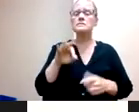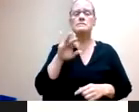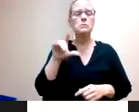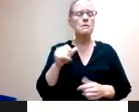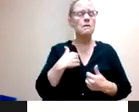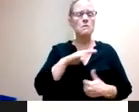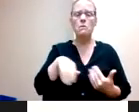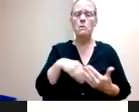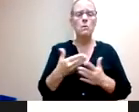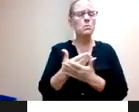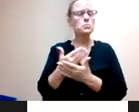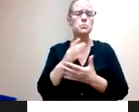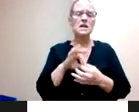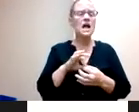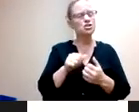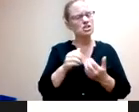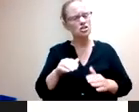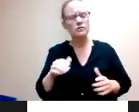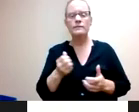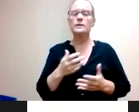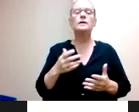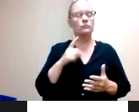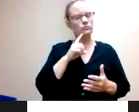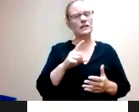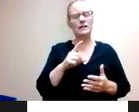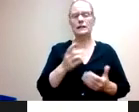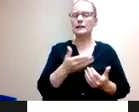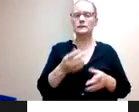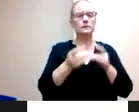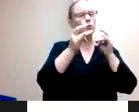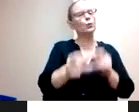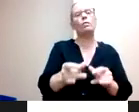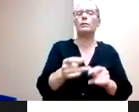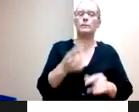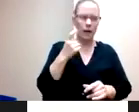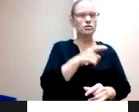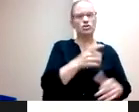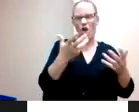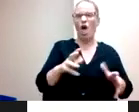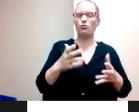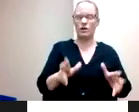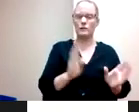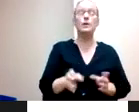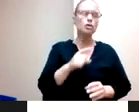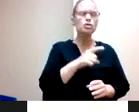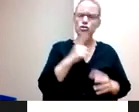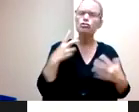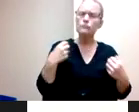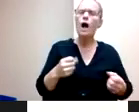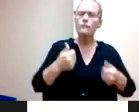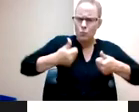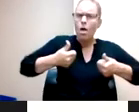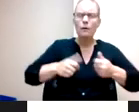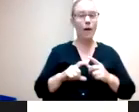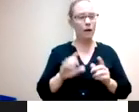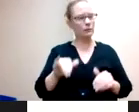new connections. It was the children. And it really just was a huge relief. And she actually did very well. But it really showed to me